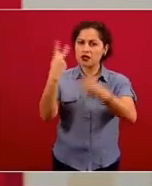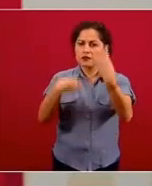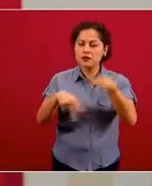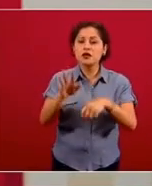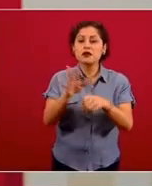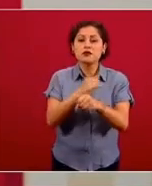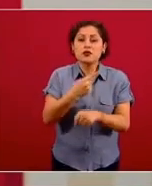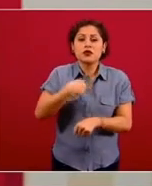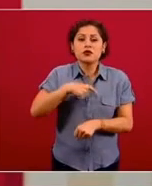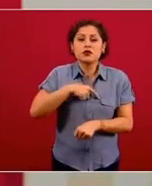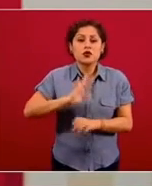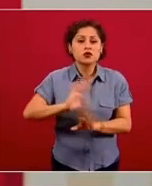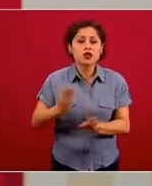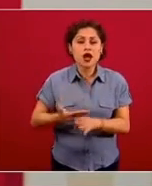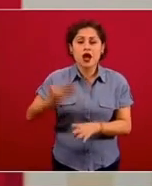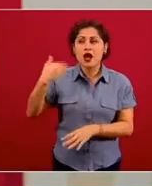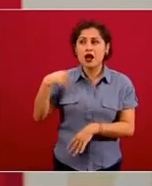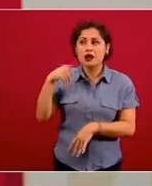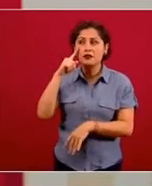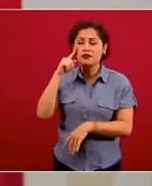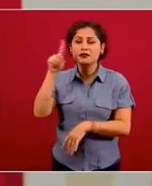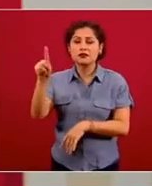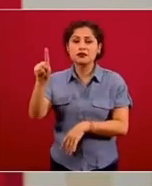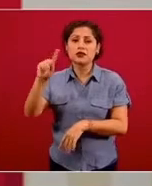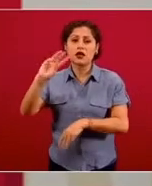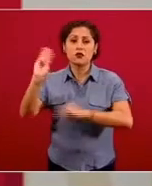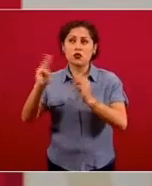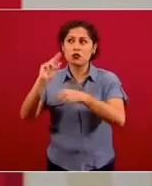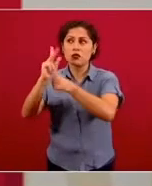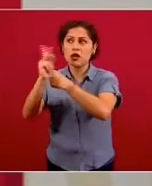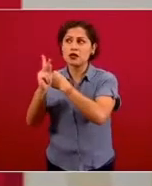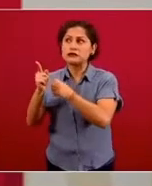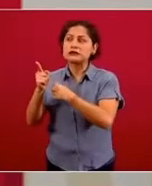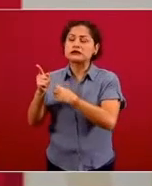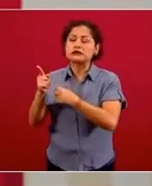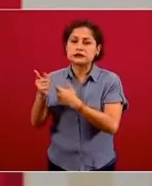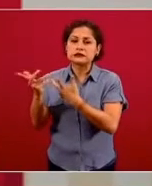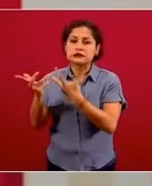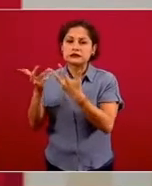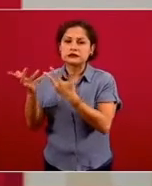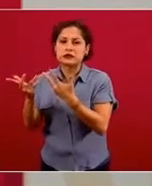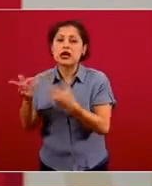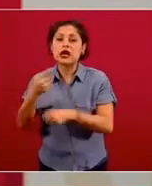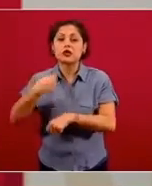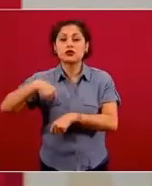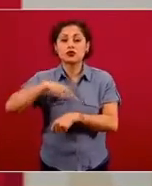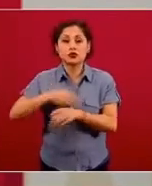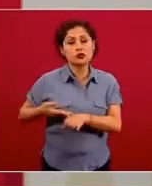The behavior is something that we've been able to observe in other countries.